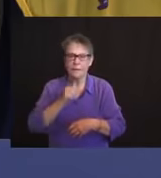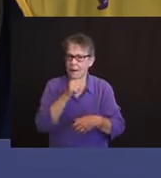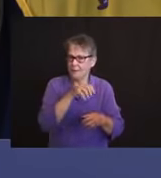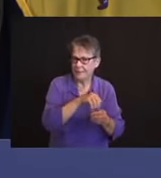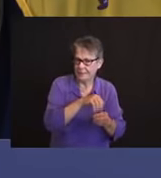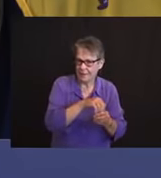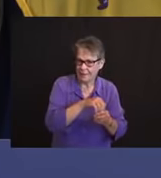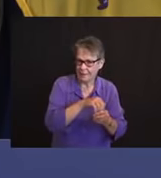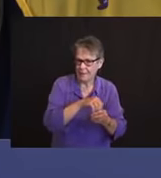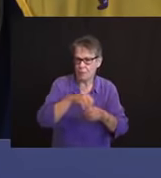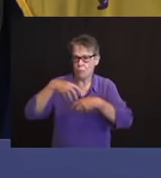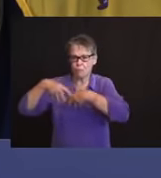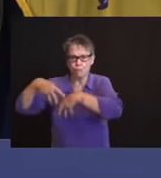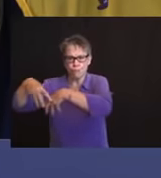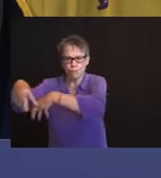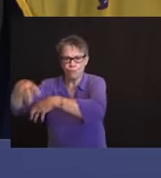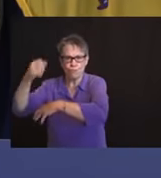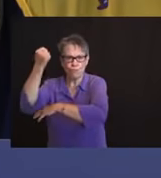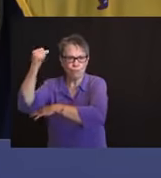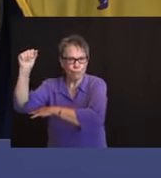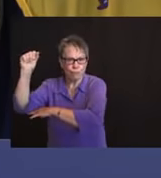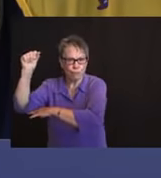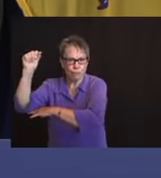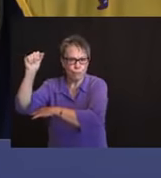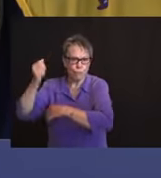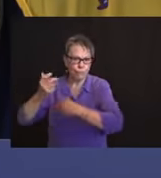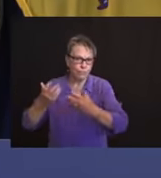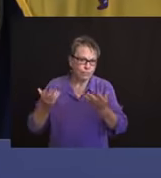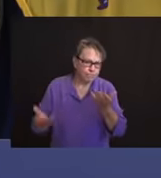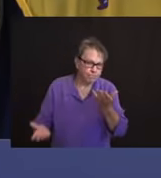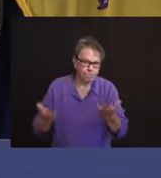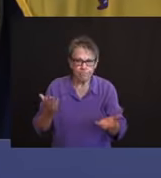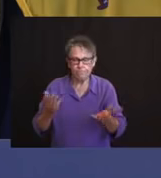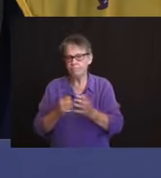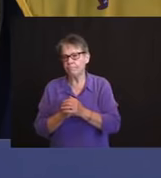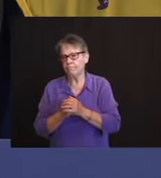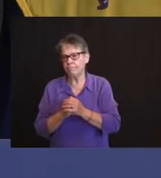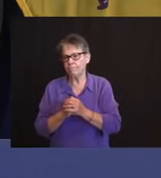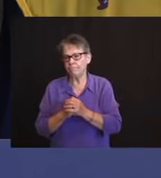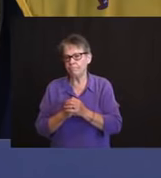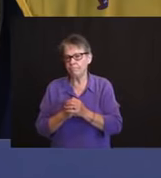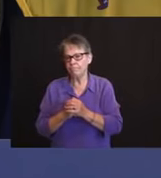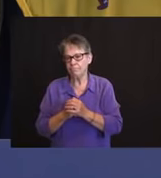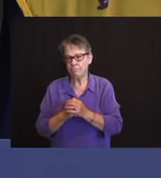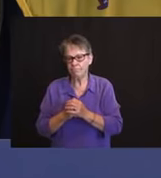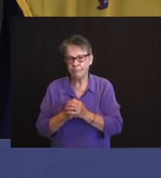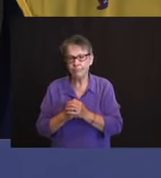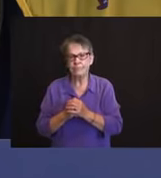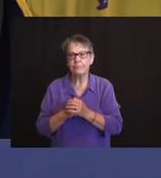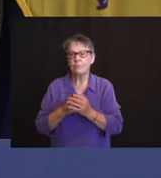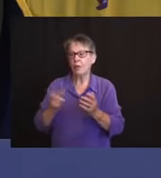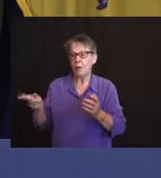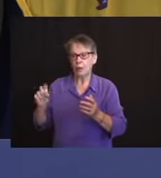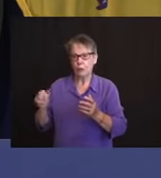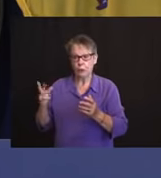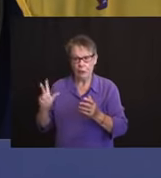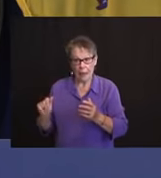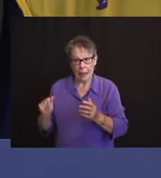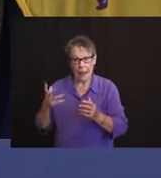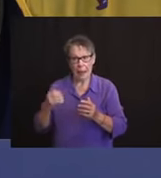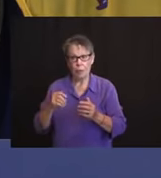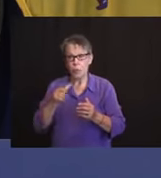outdoors. Having said that, we are Sheila and I and Tahisha Way, the rest of the team are providing at